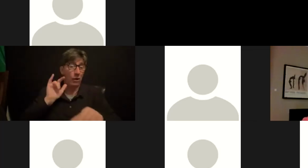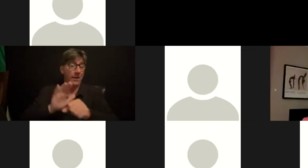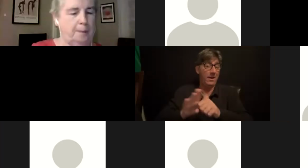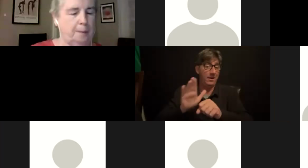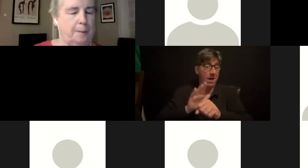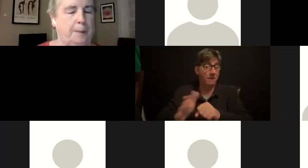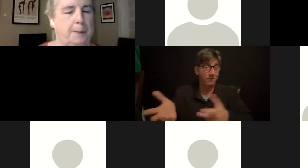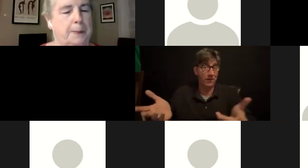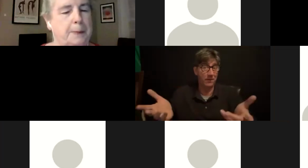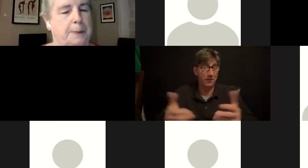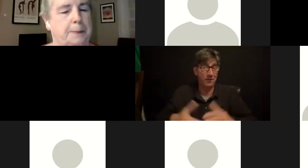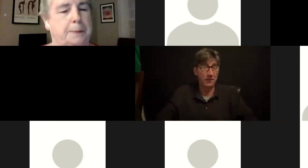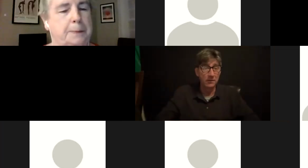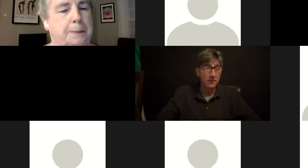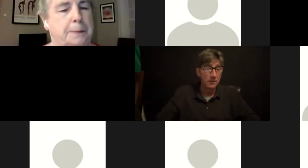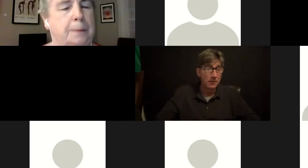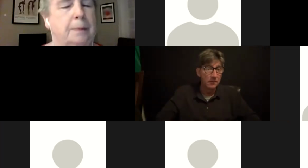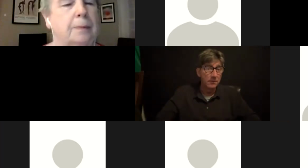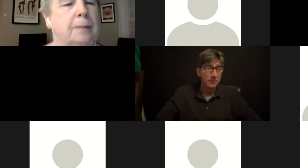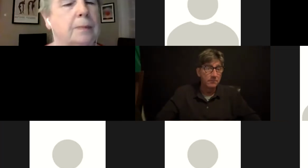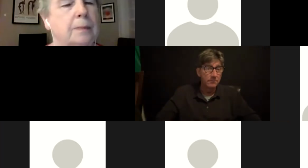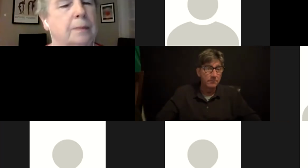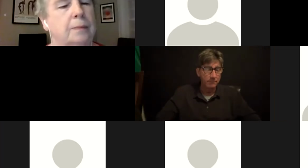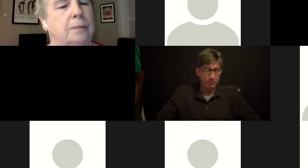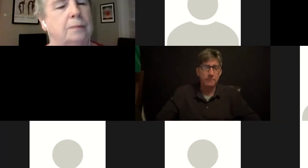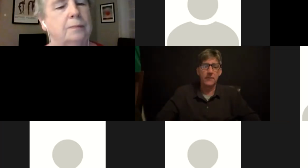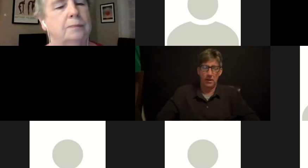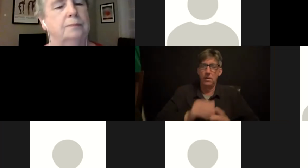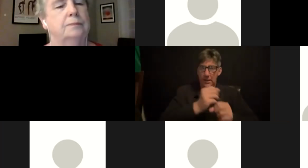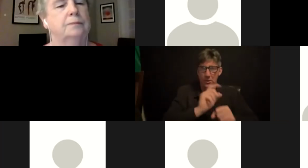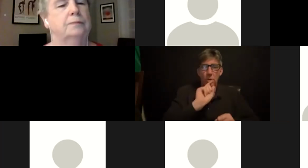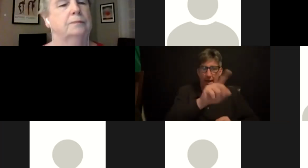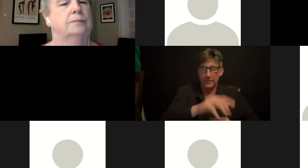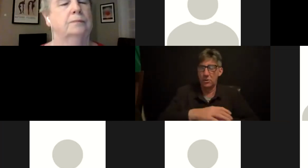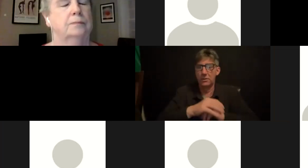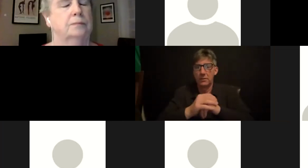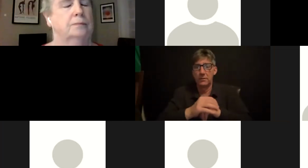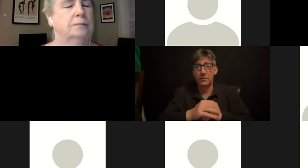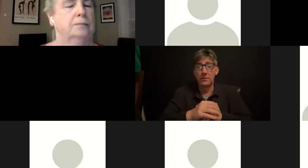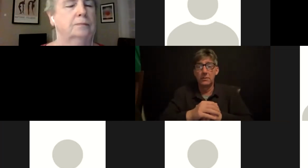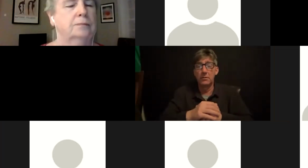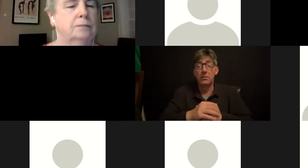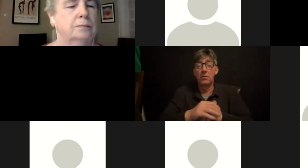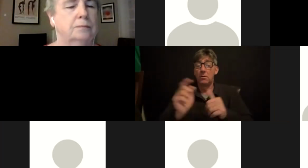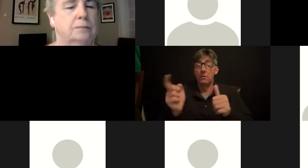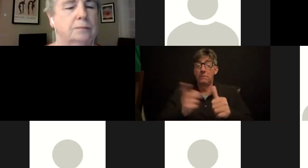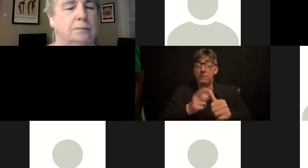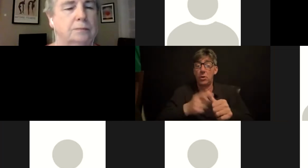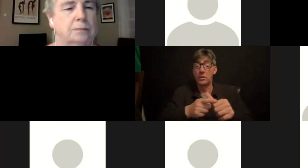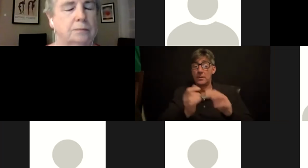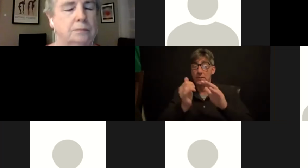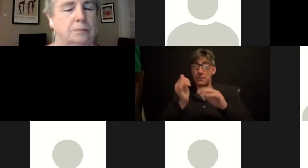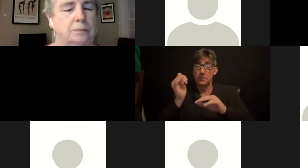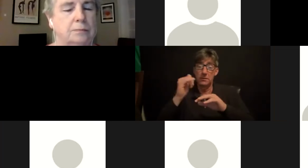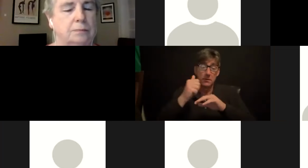that question. So bear with me one second. The first line departure for winter 21, there's